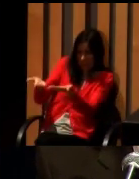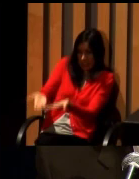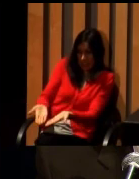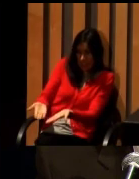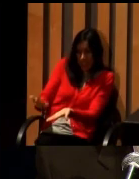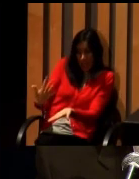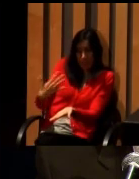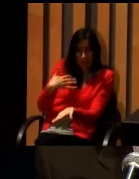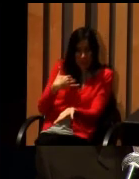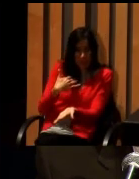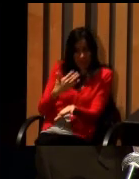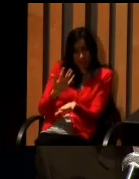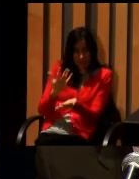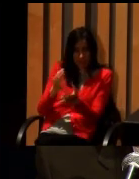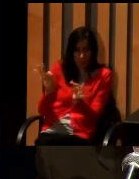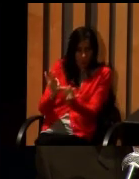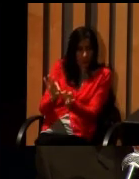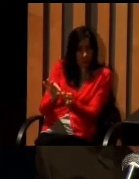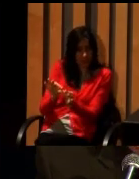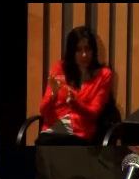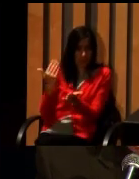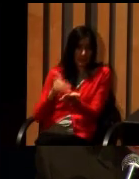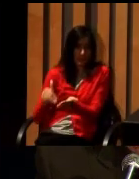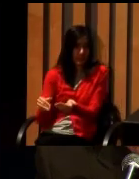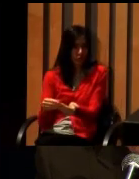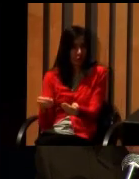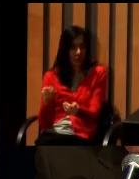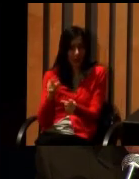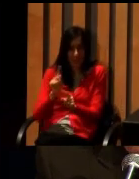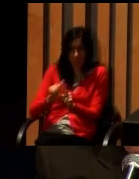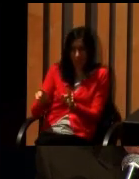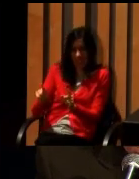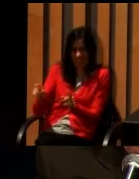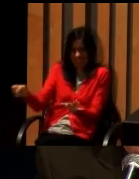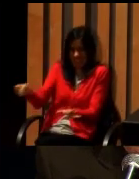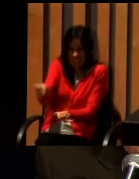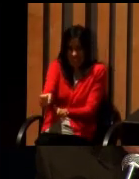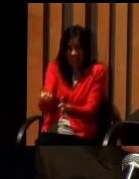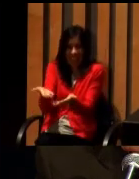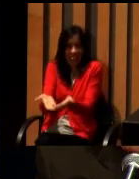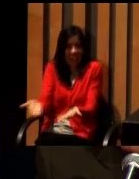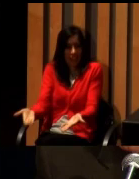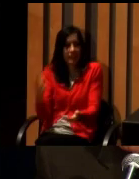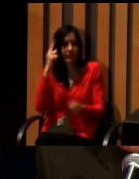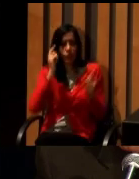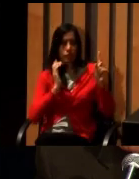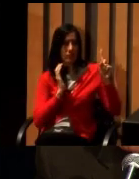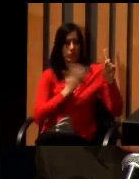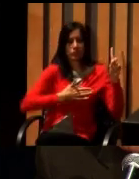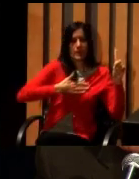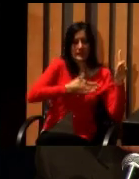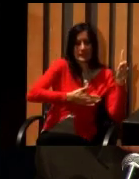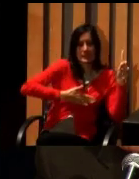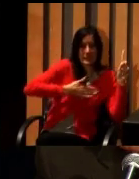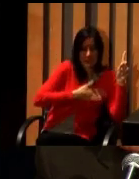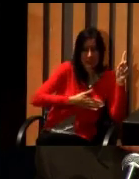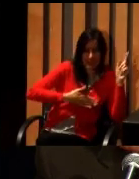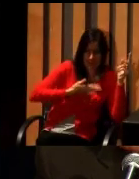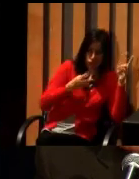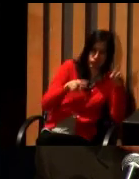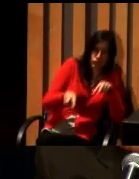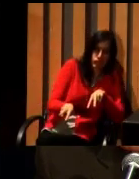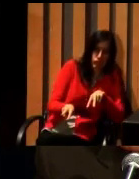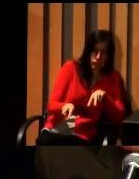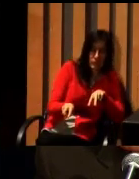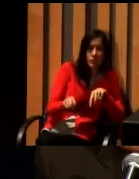but a commodity just the same to be used for the entertainment of someone else. We got to begin to think about the images, not